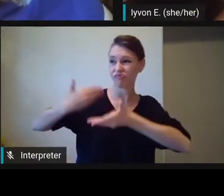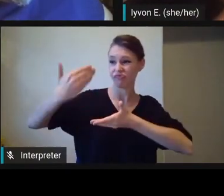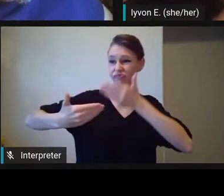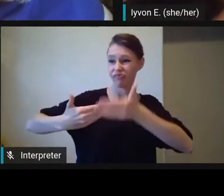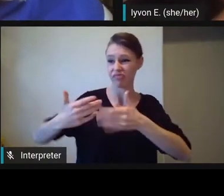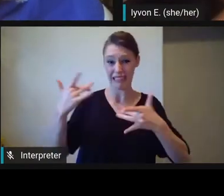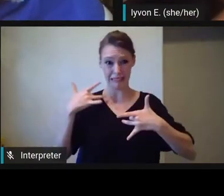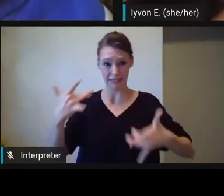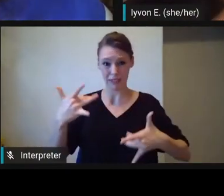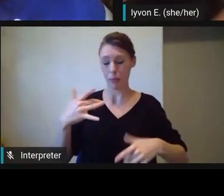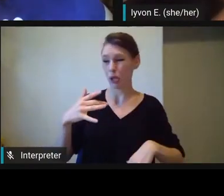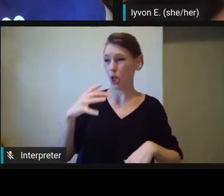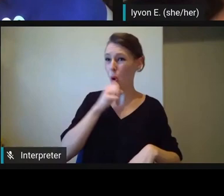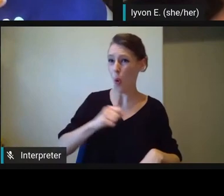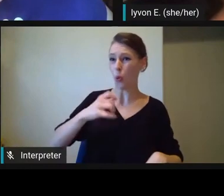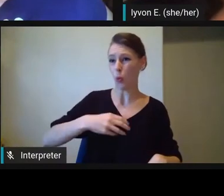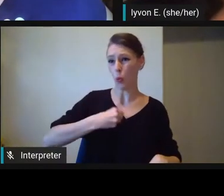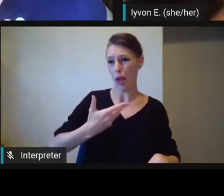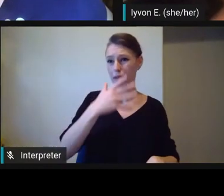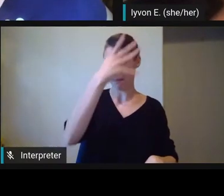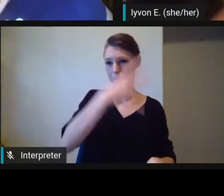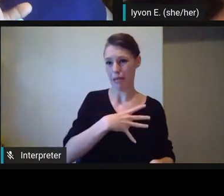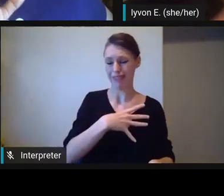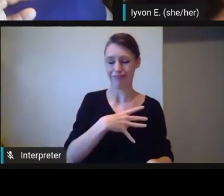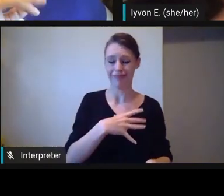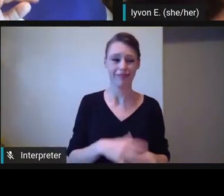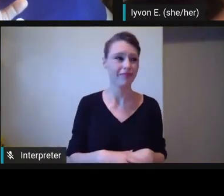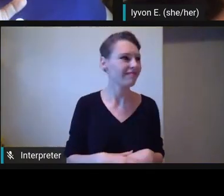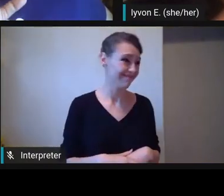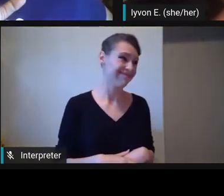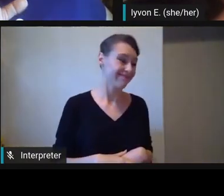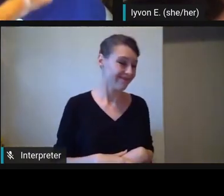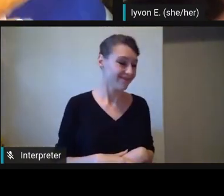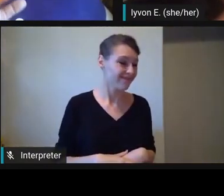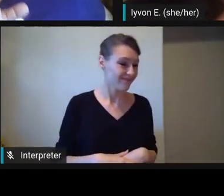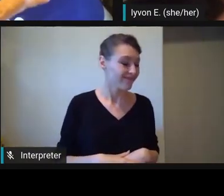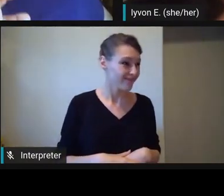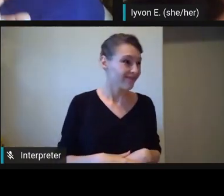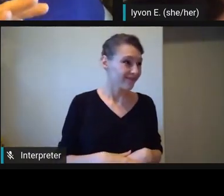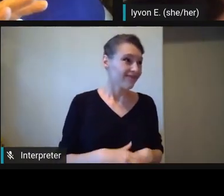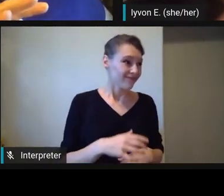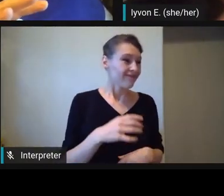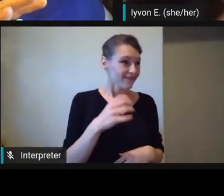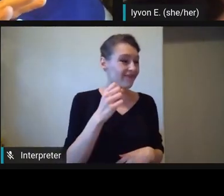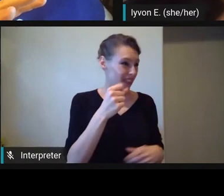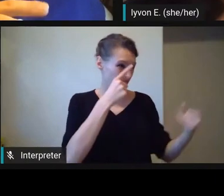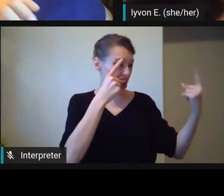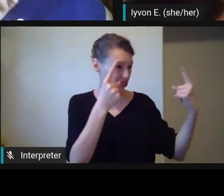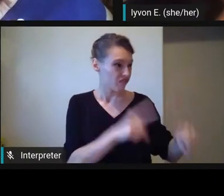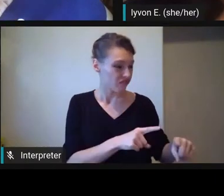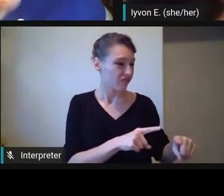Agreed. I think we need that. We need to understand the theatrical works we